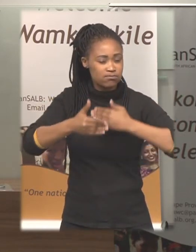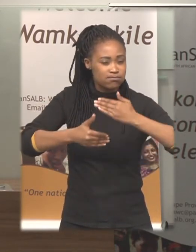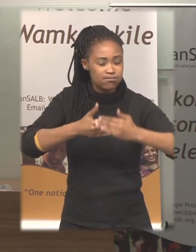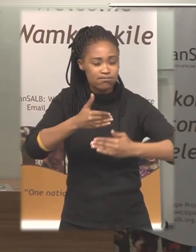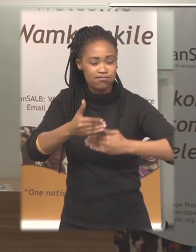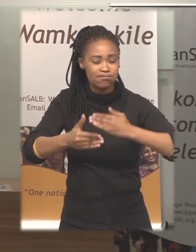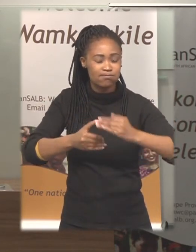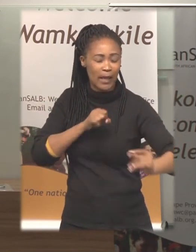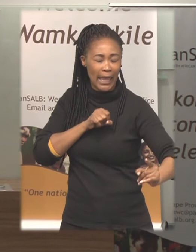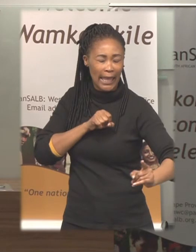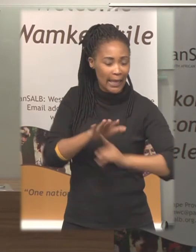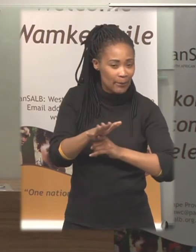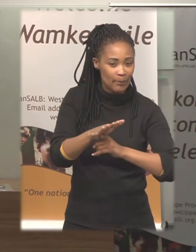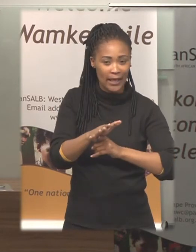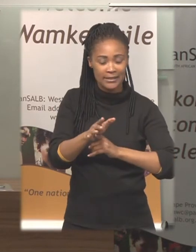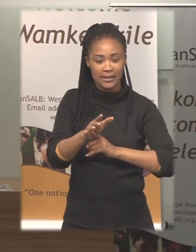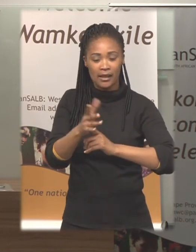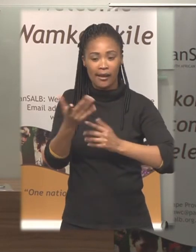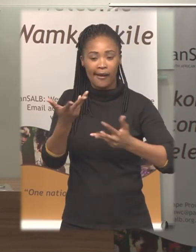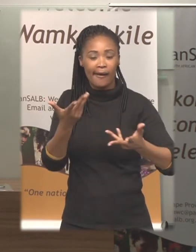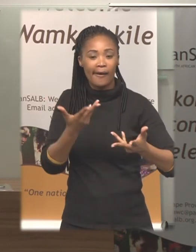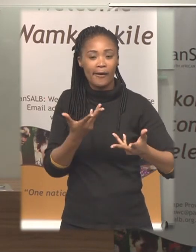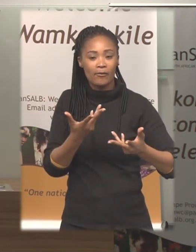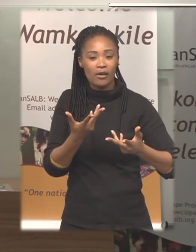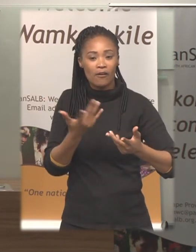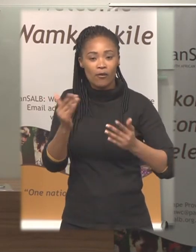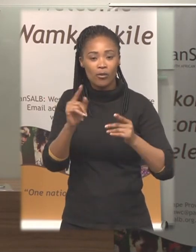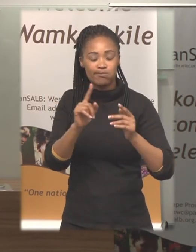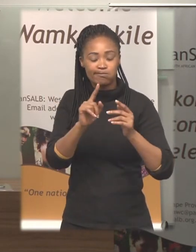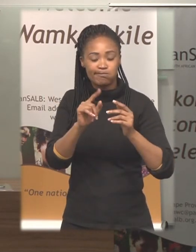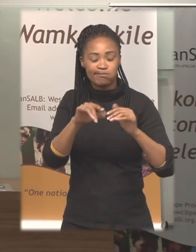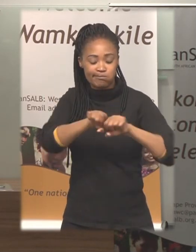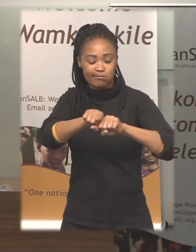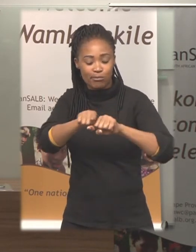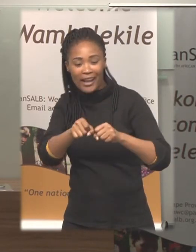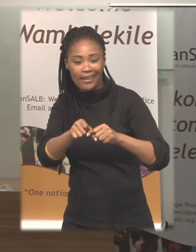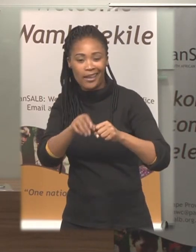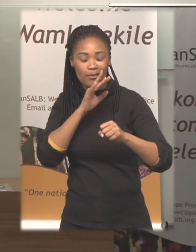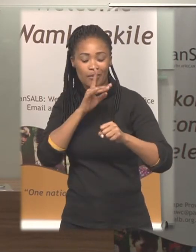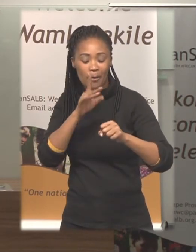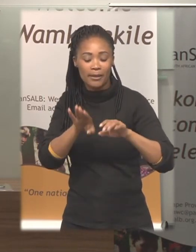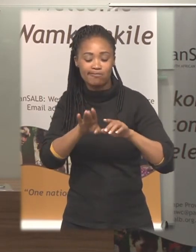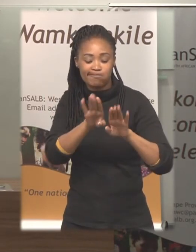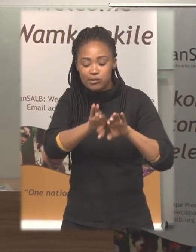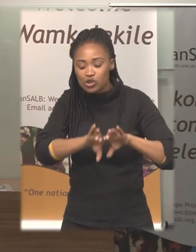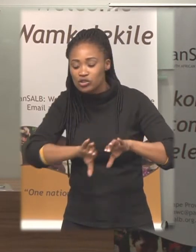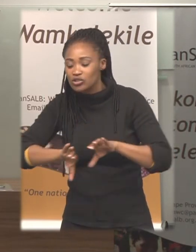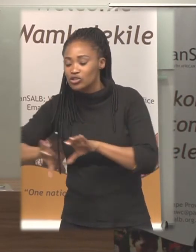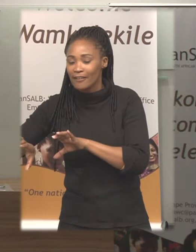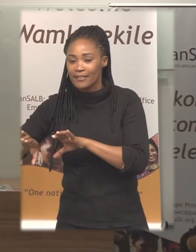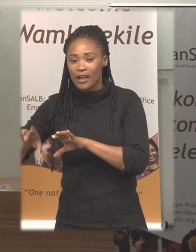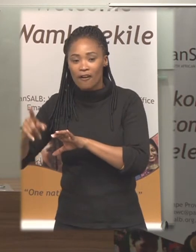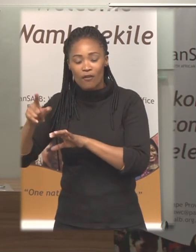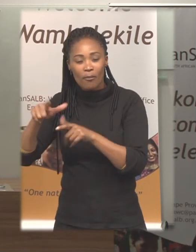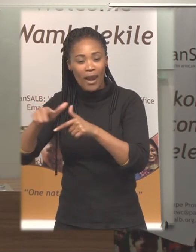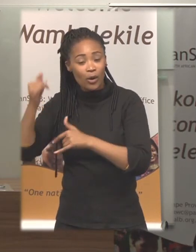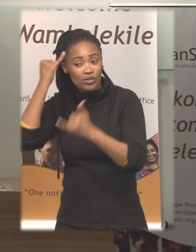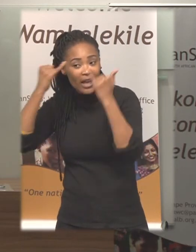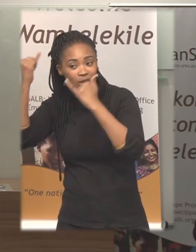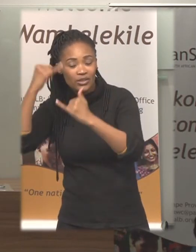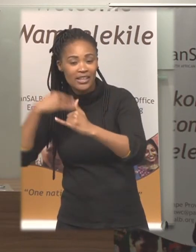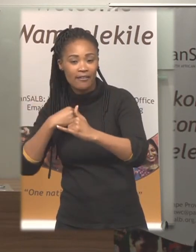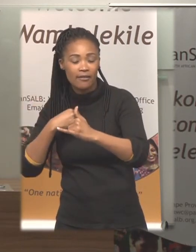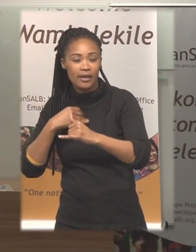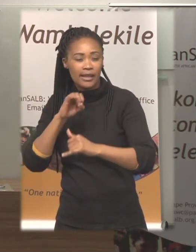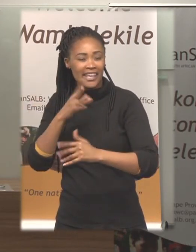a huge impact in terms of breaking the kind of coloniality in the language ideologies that we have.